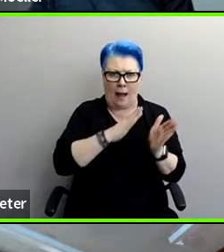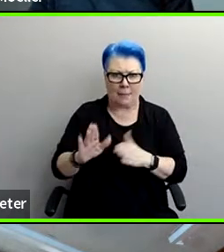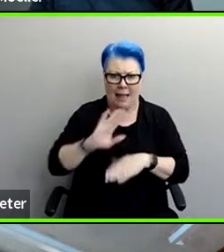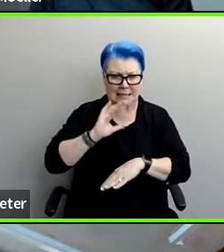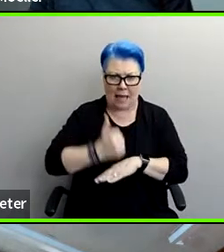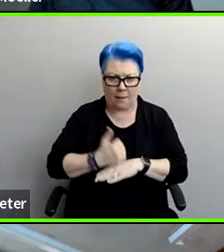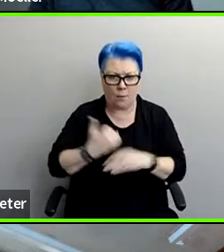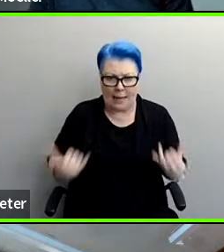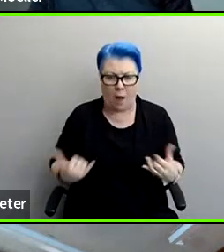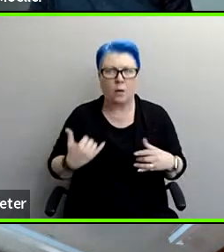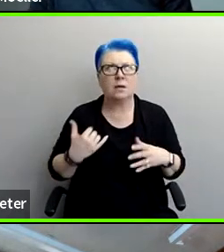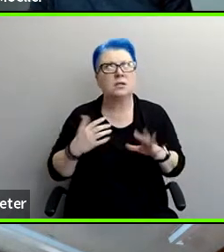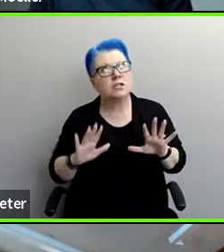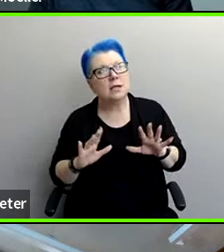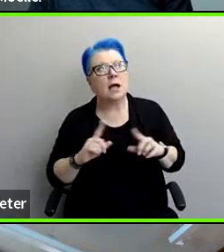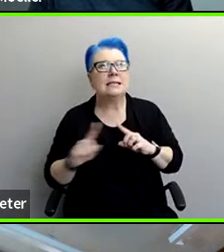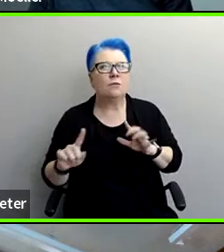different,